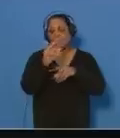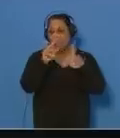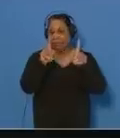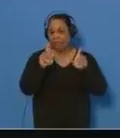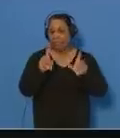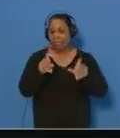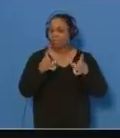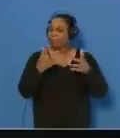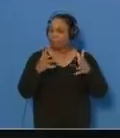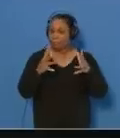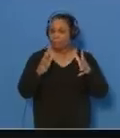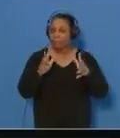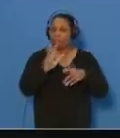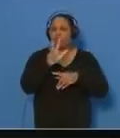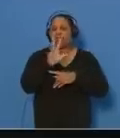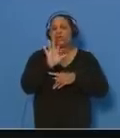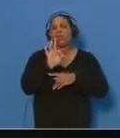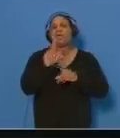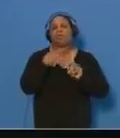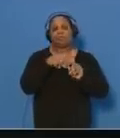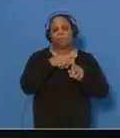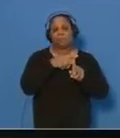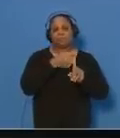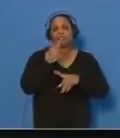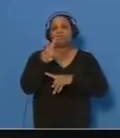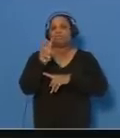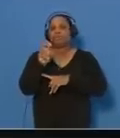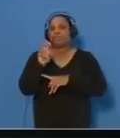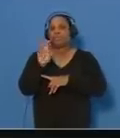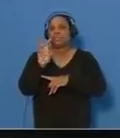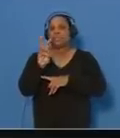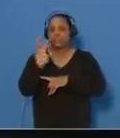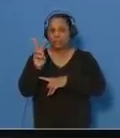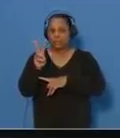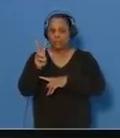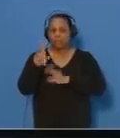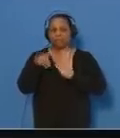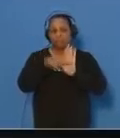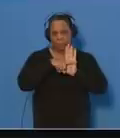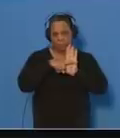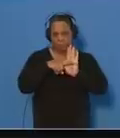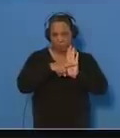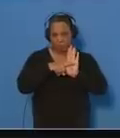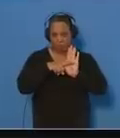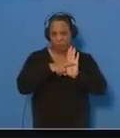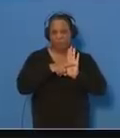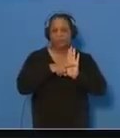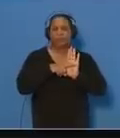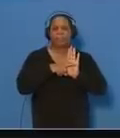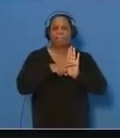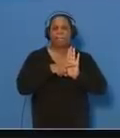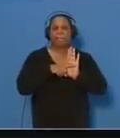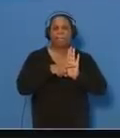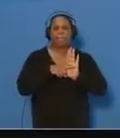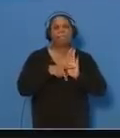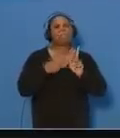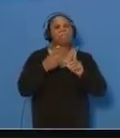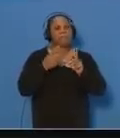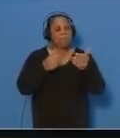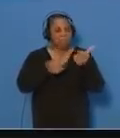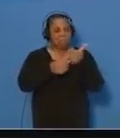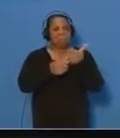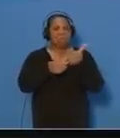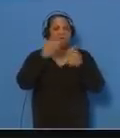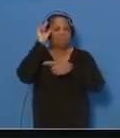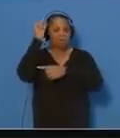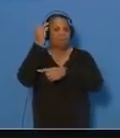we've completed, 39 were positive and 266 were negative. On behalf of the government and the